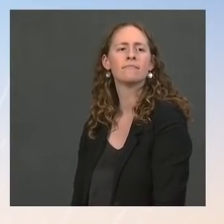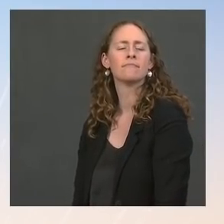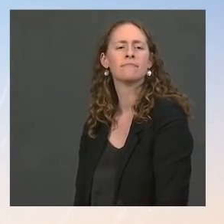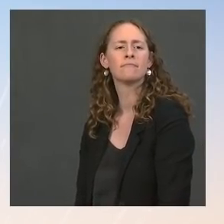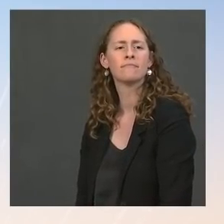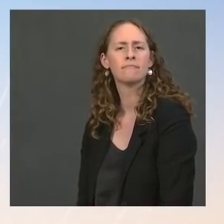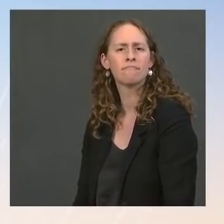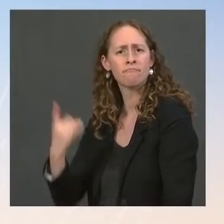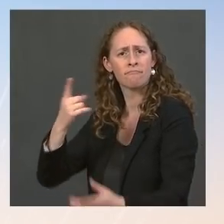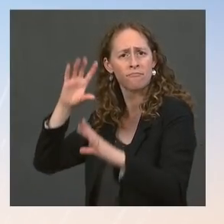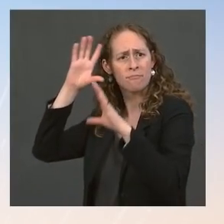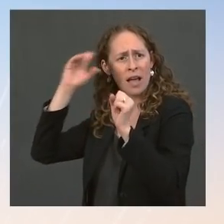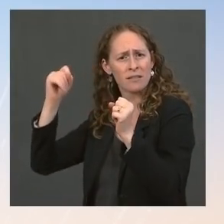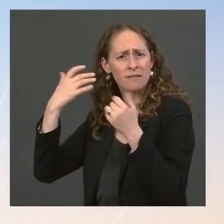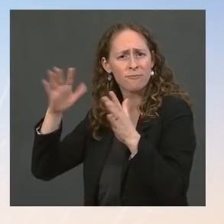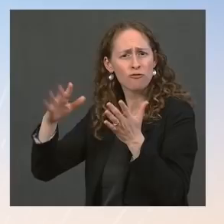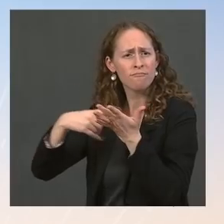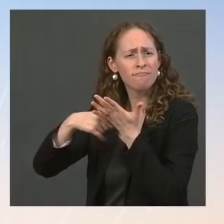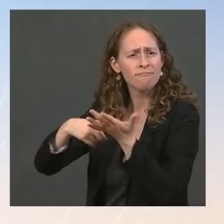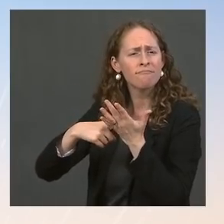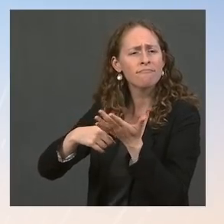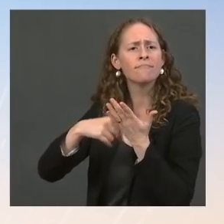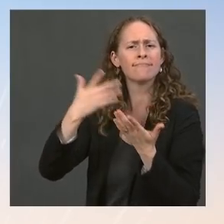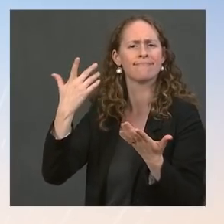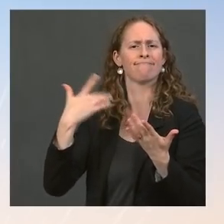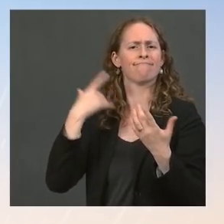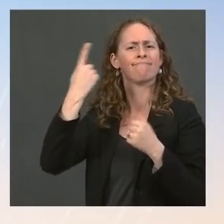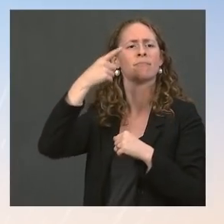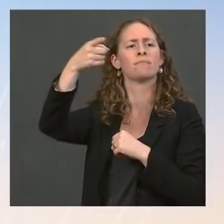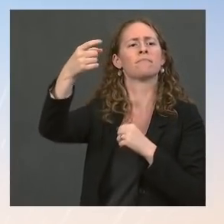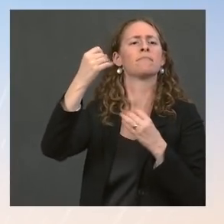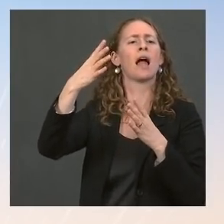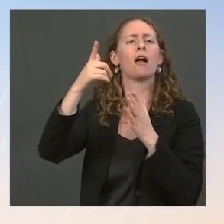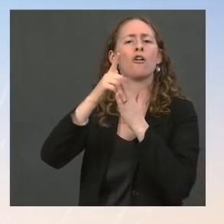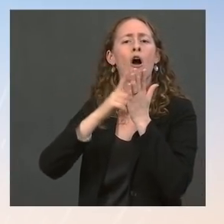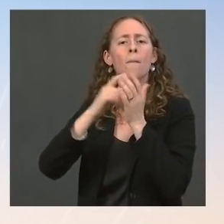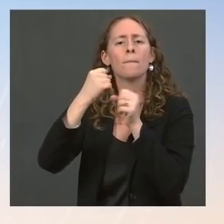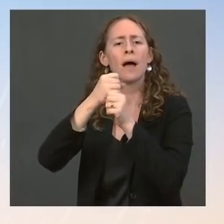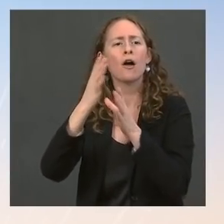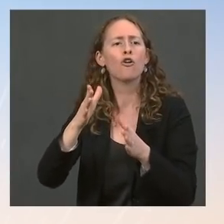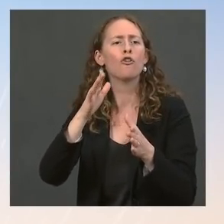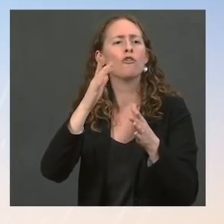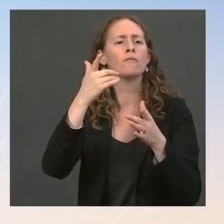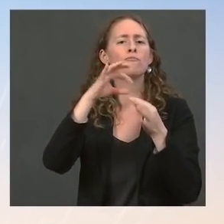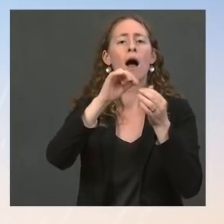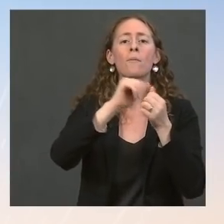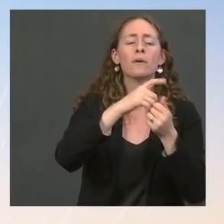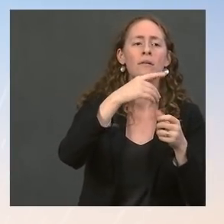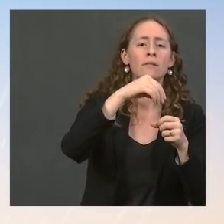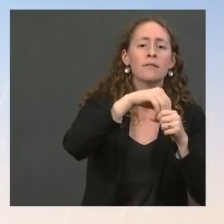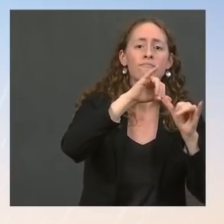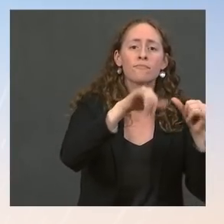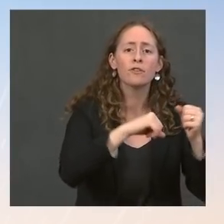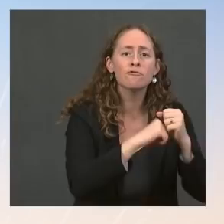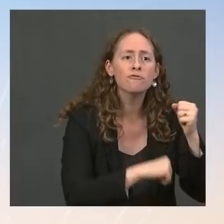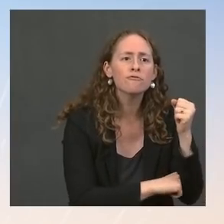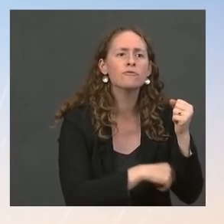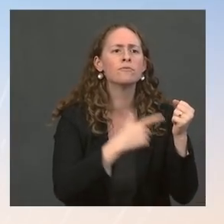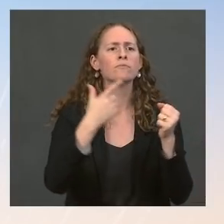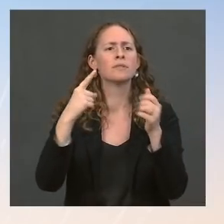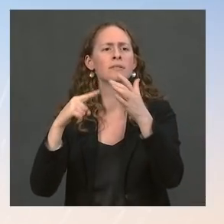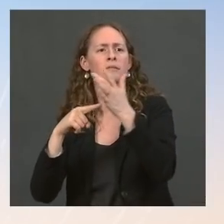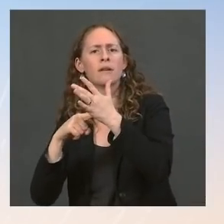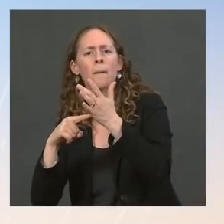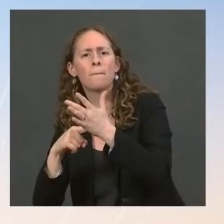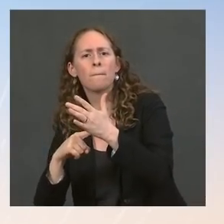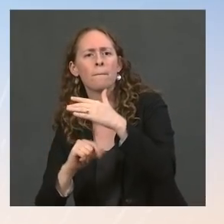these legislative packages on reconciliation and on infrastructure. But that is trillions of dollars in new government programs. And I'm wondering